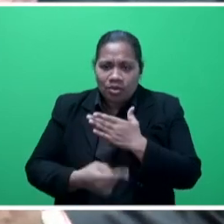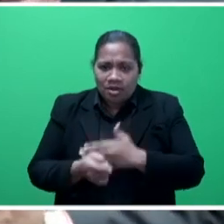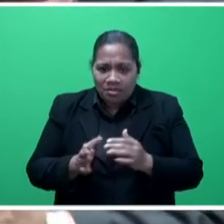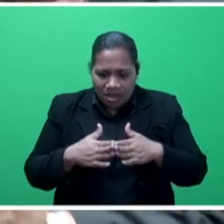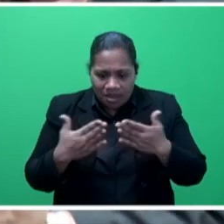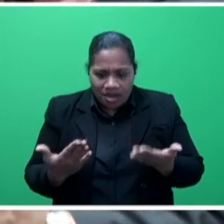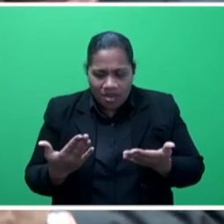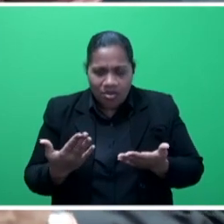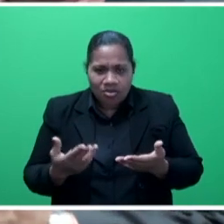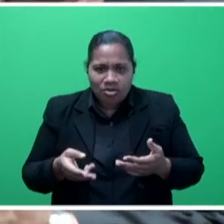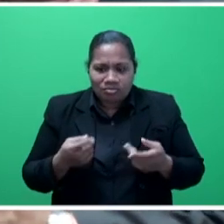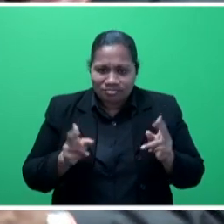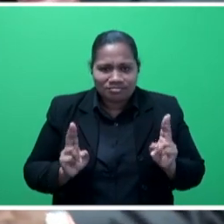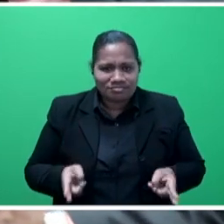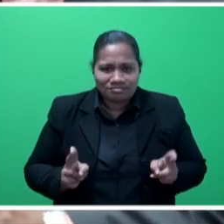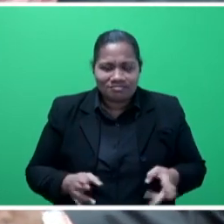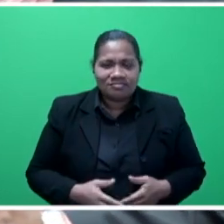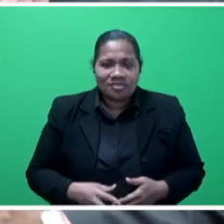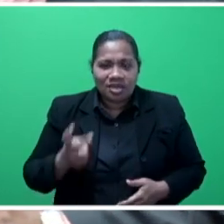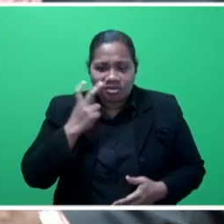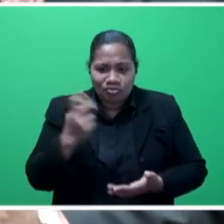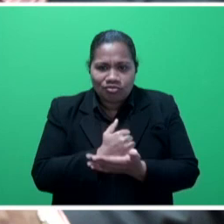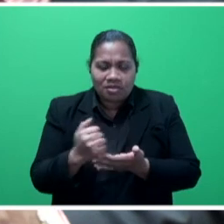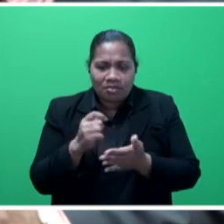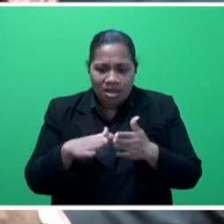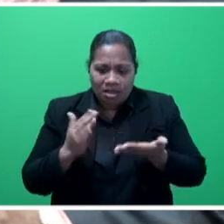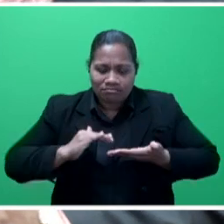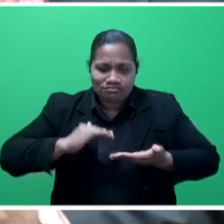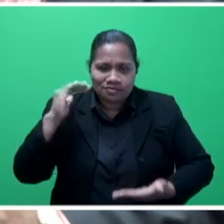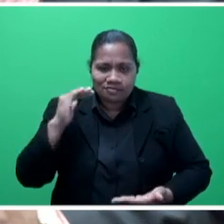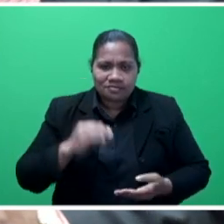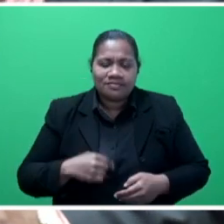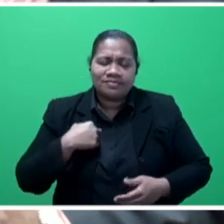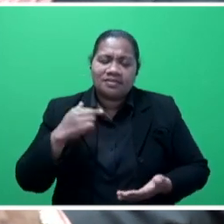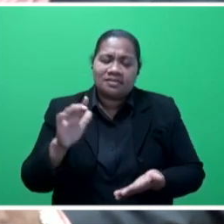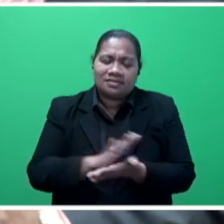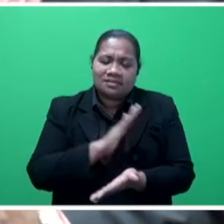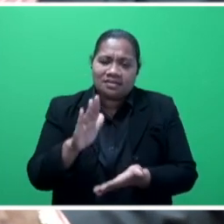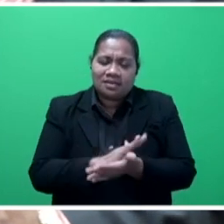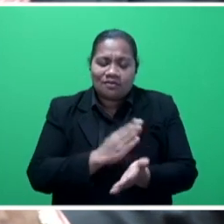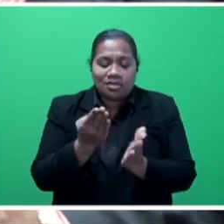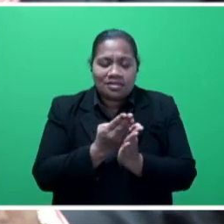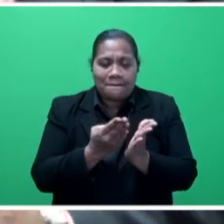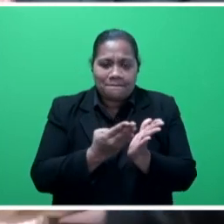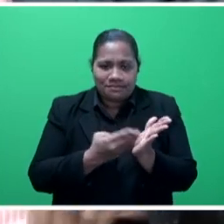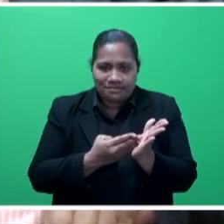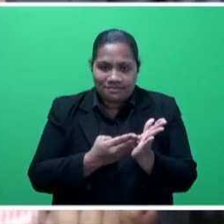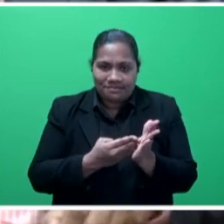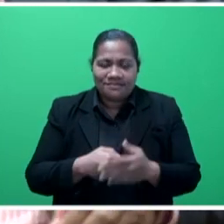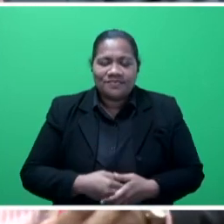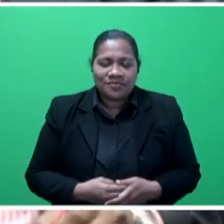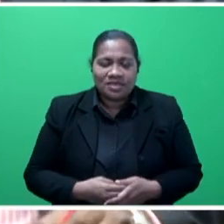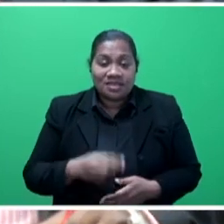rising. Mr. Speaker, sir, I'm grateful for the budget allocation to the Ministry of